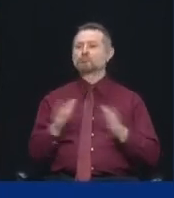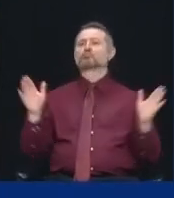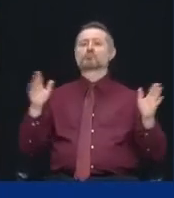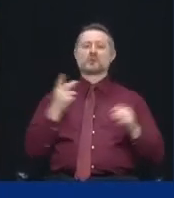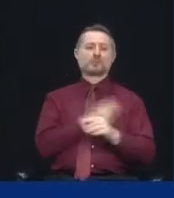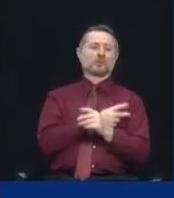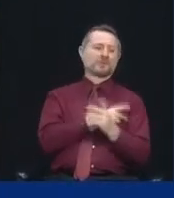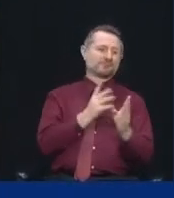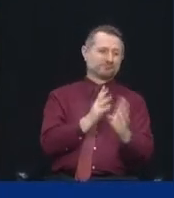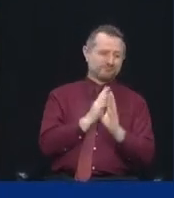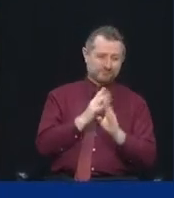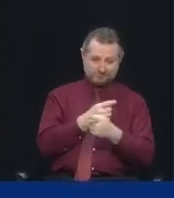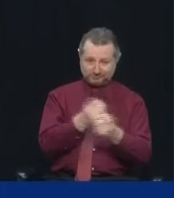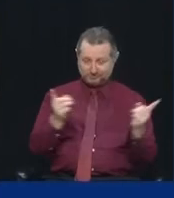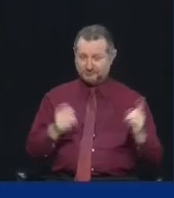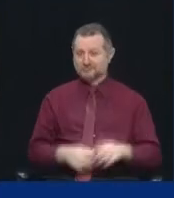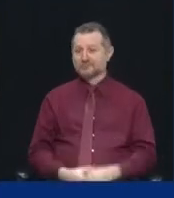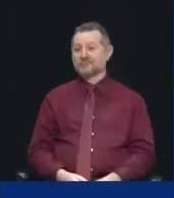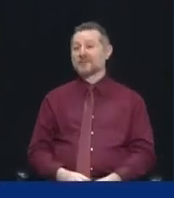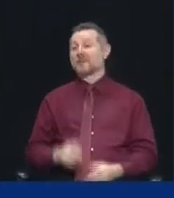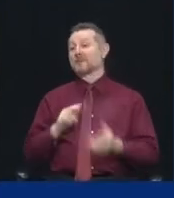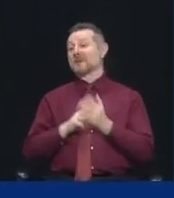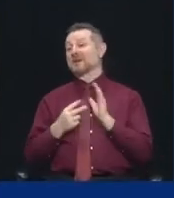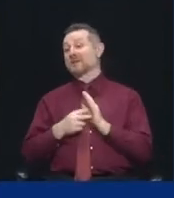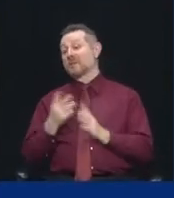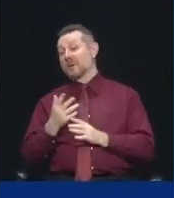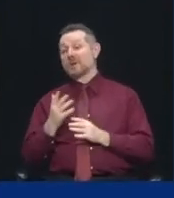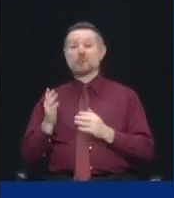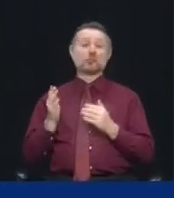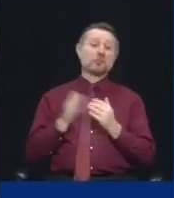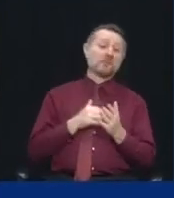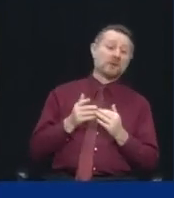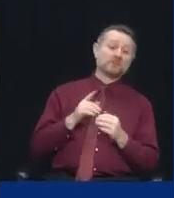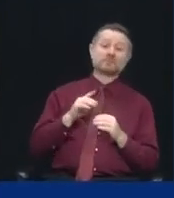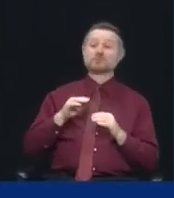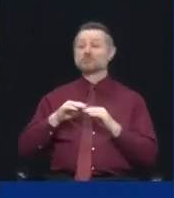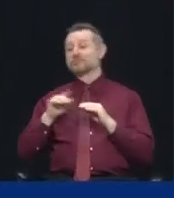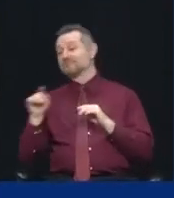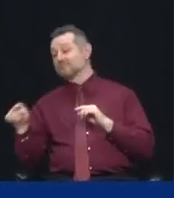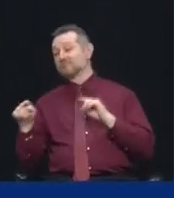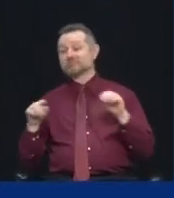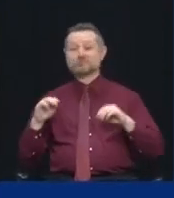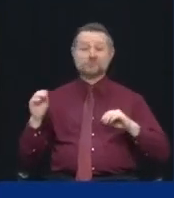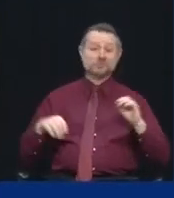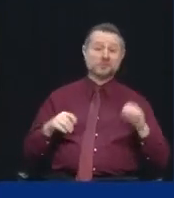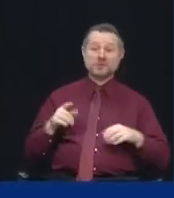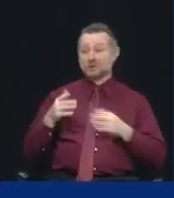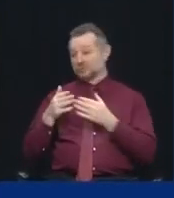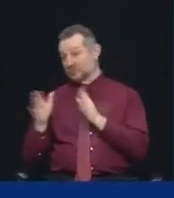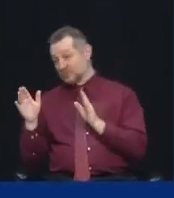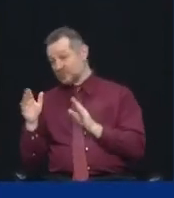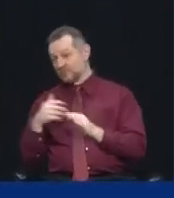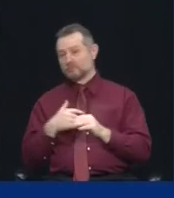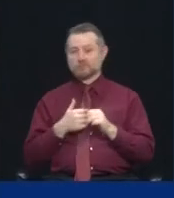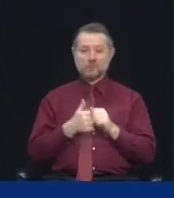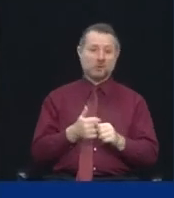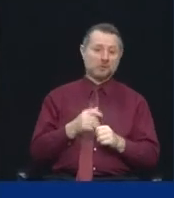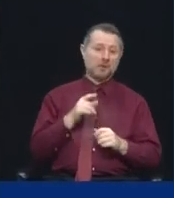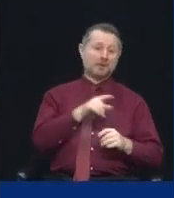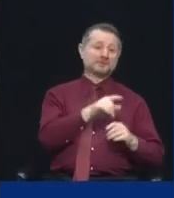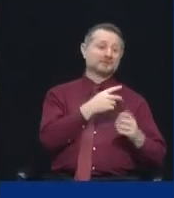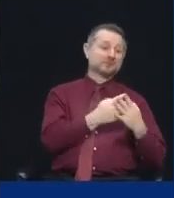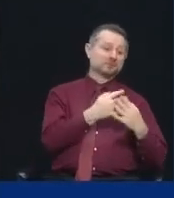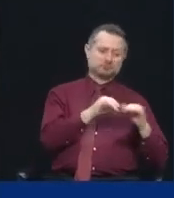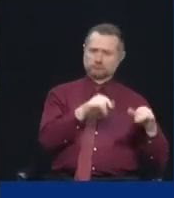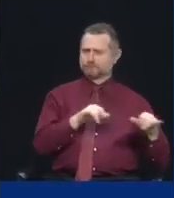prisons. In other words, whatever applied to you, we would apply to people in prisons. Right, which a judge found